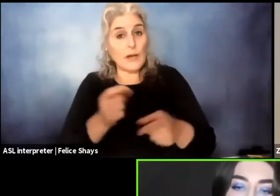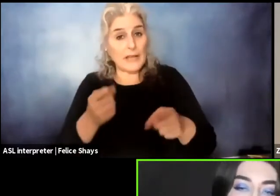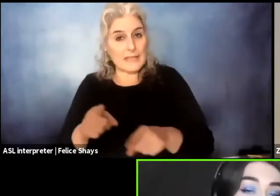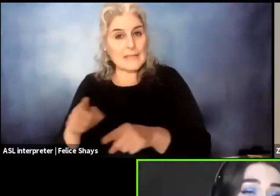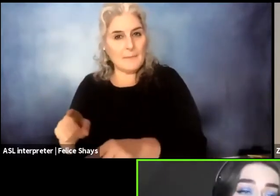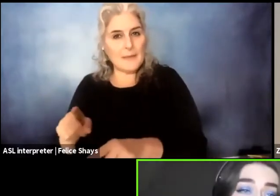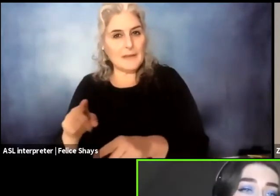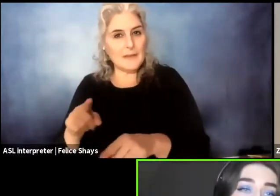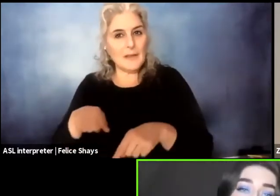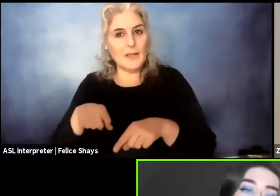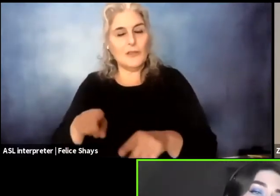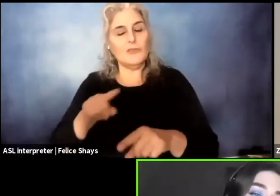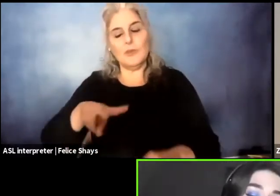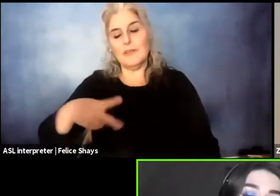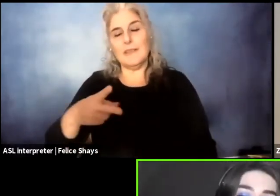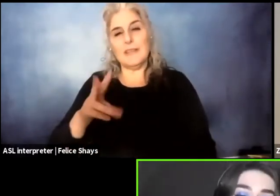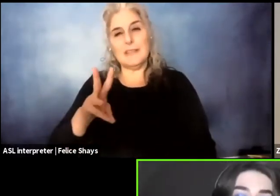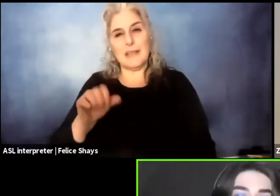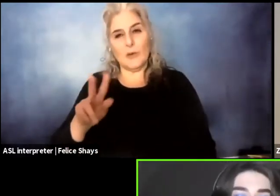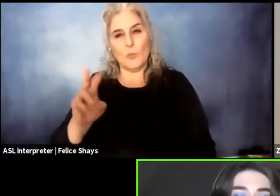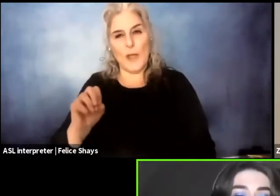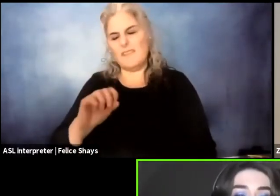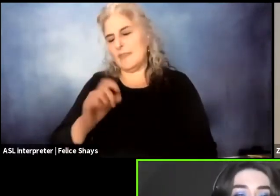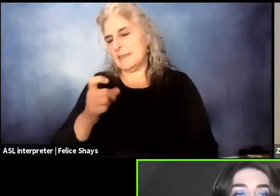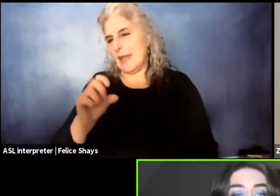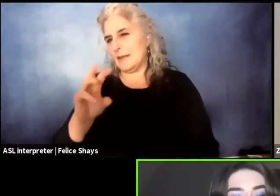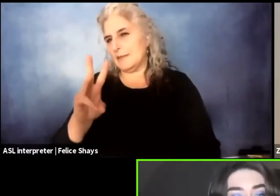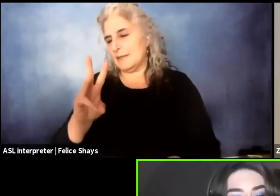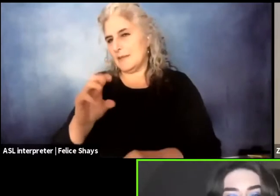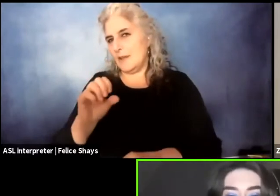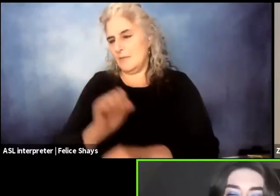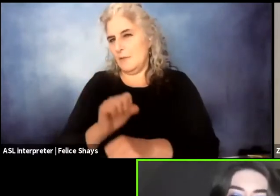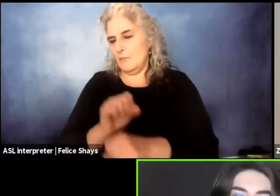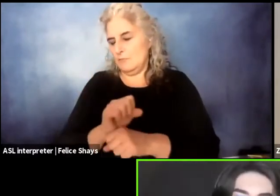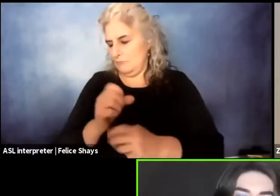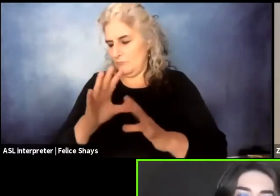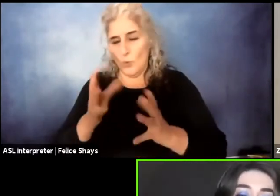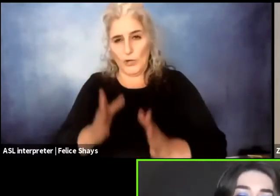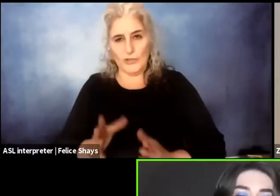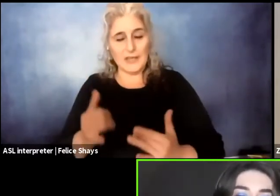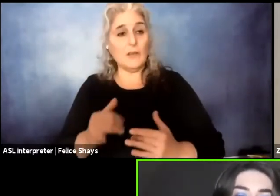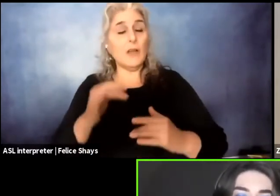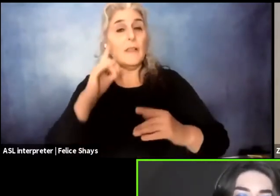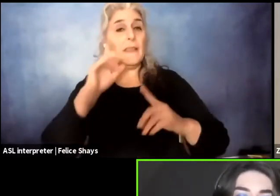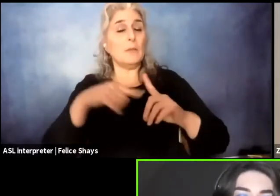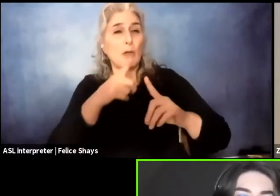in the second wave, the sex work movement up till now, to reframe this idea of the villain as someone who's